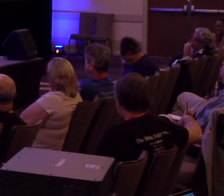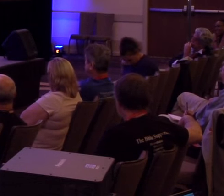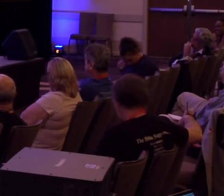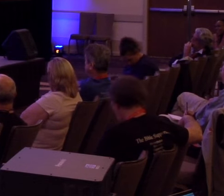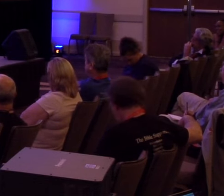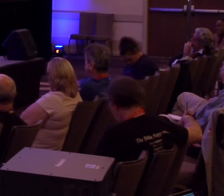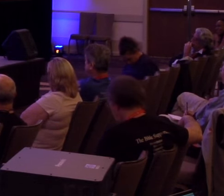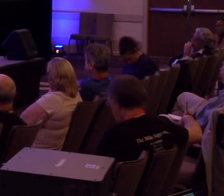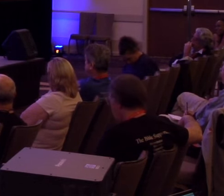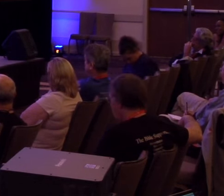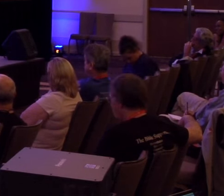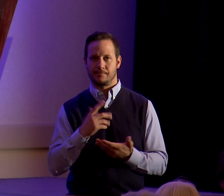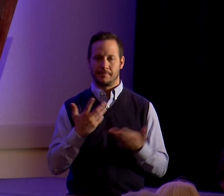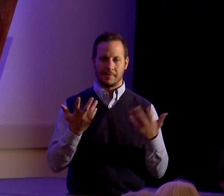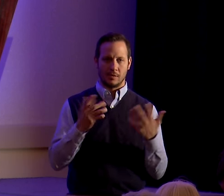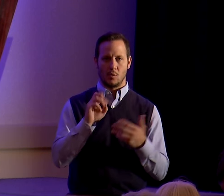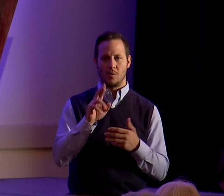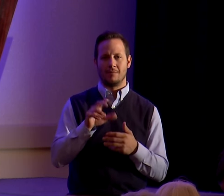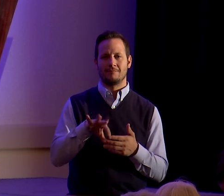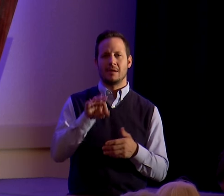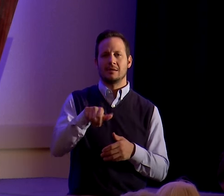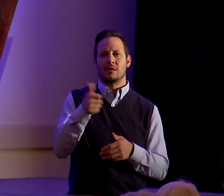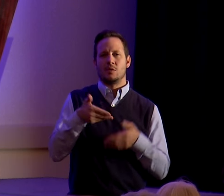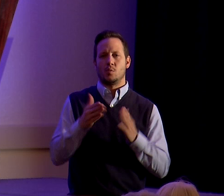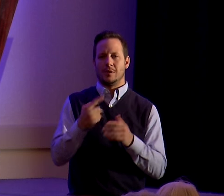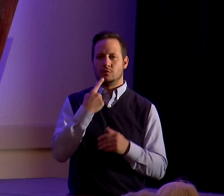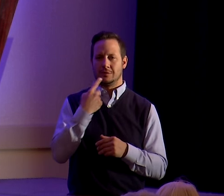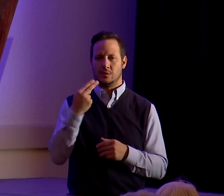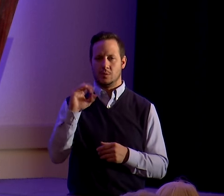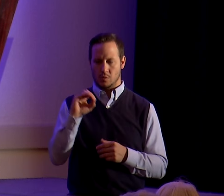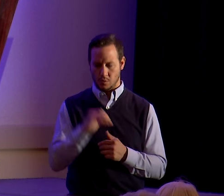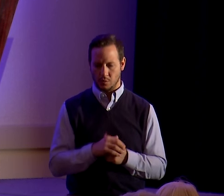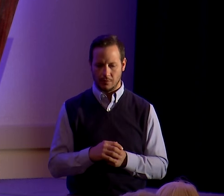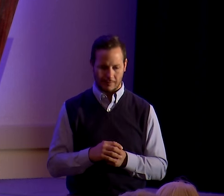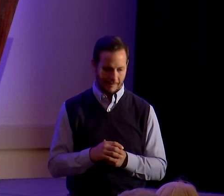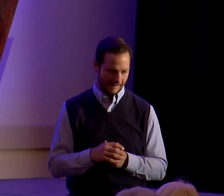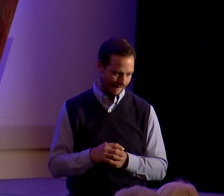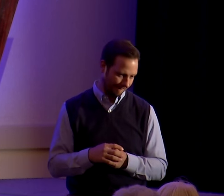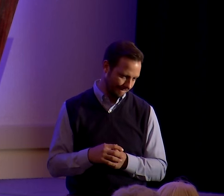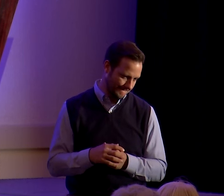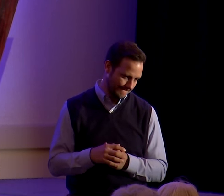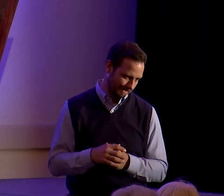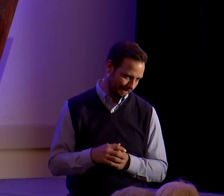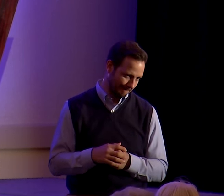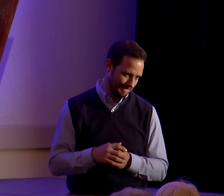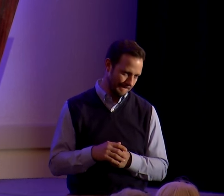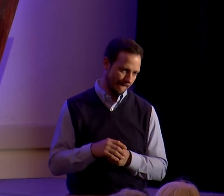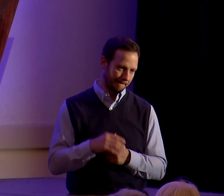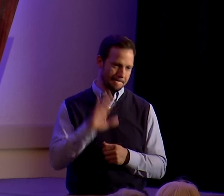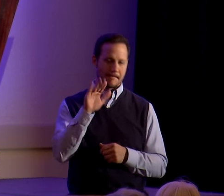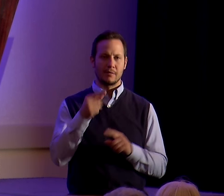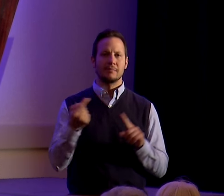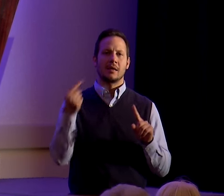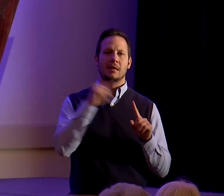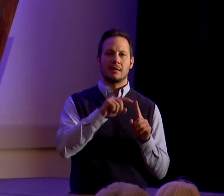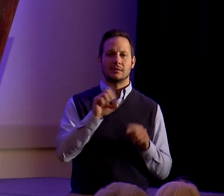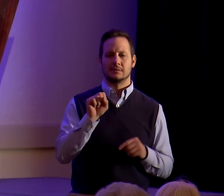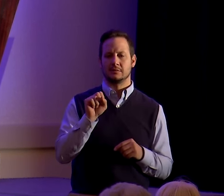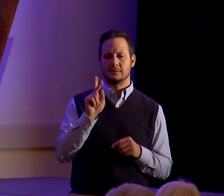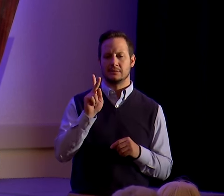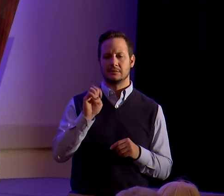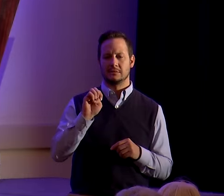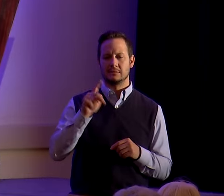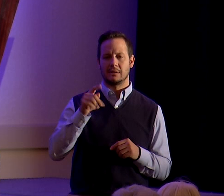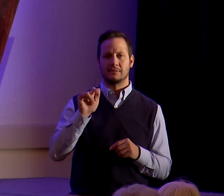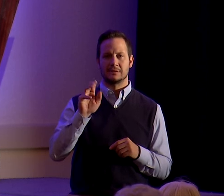And that's the problem. That's where, you know, even, it's like, I can relate that to skepticism, to alternative medicine. I mean,